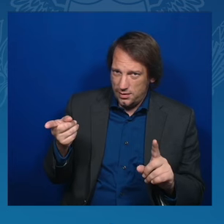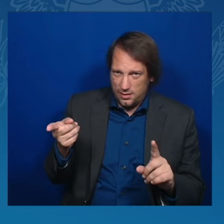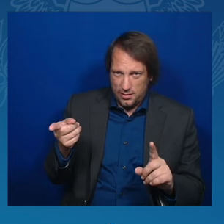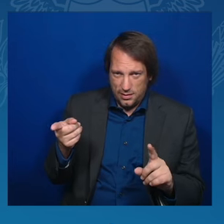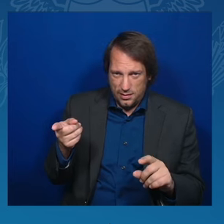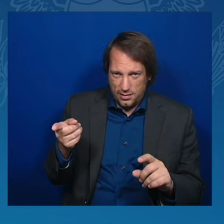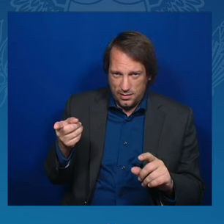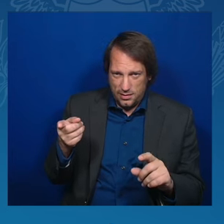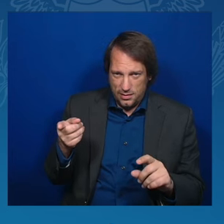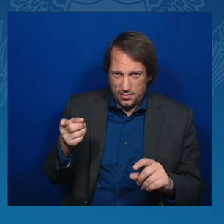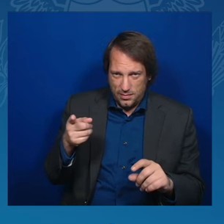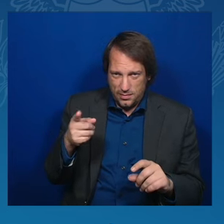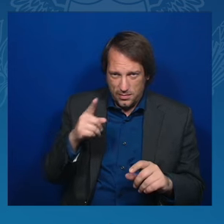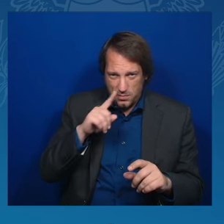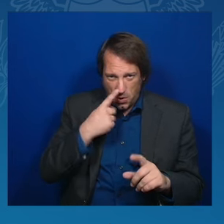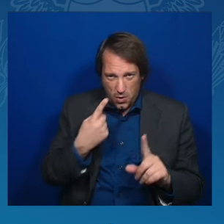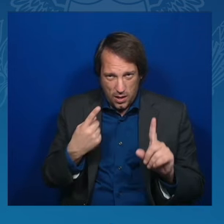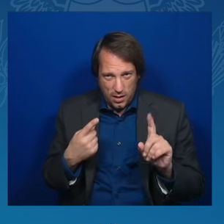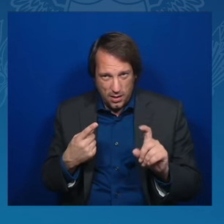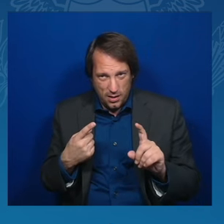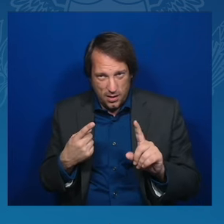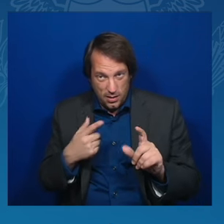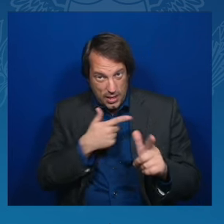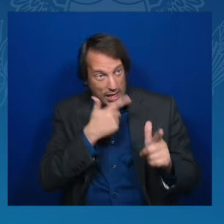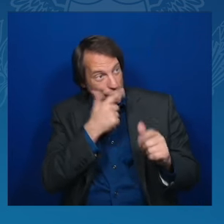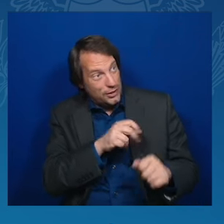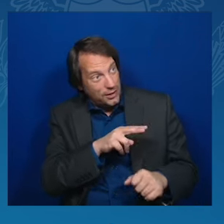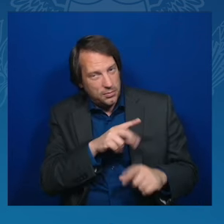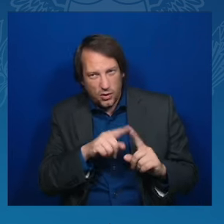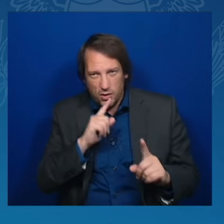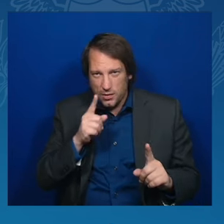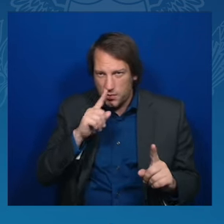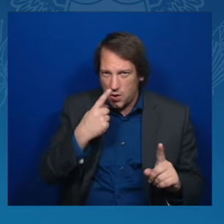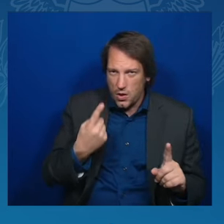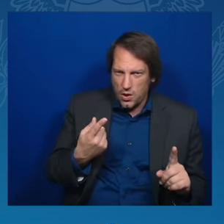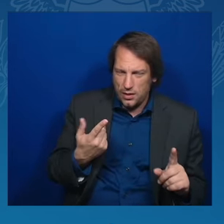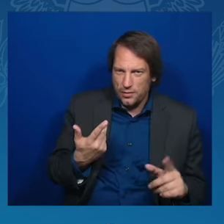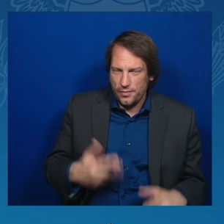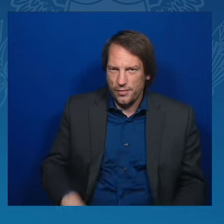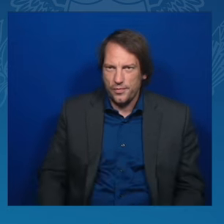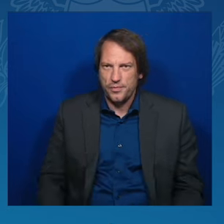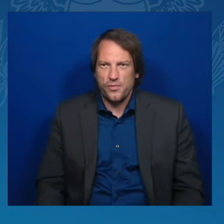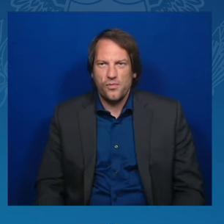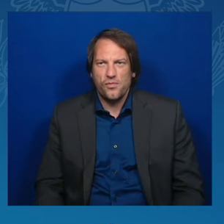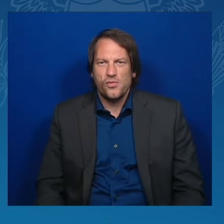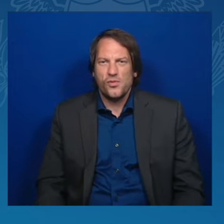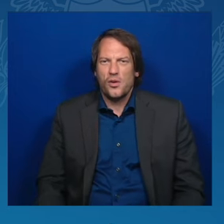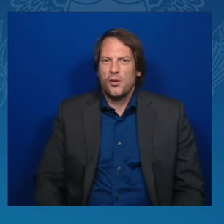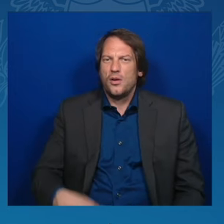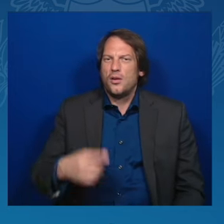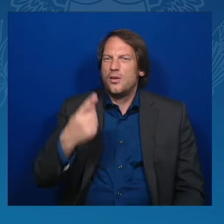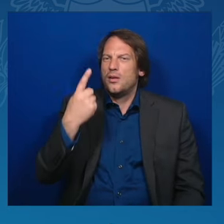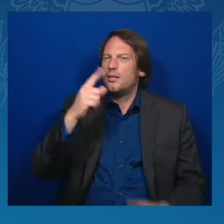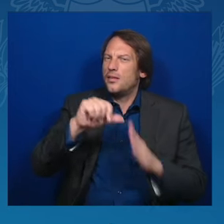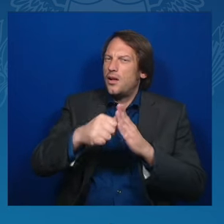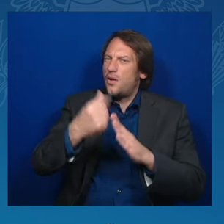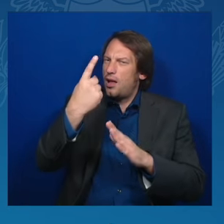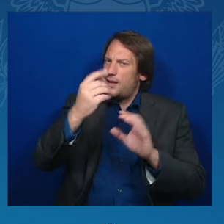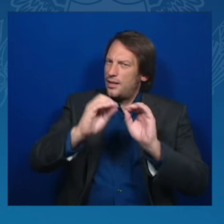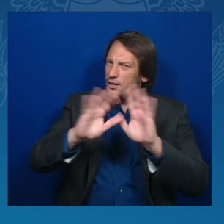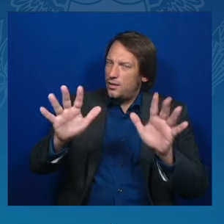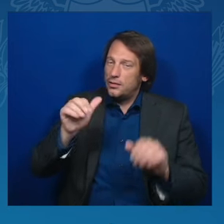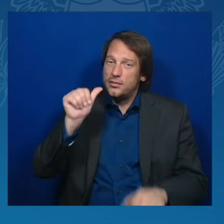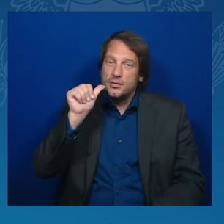But there's one thing I need to make clear. Yesterday, President Biden and